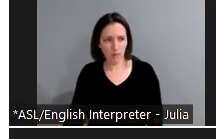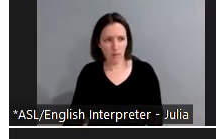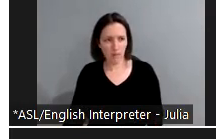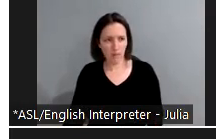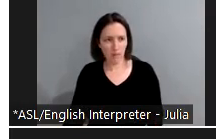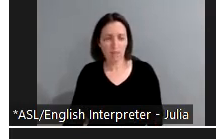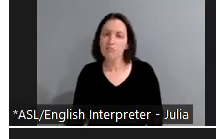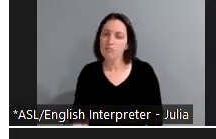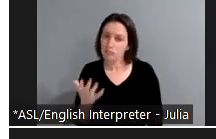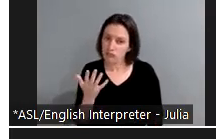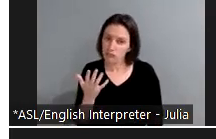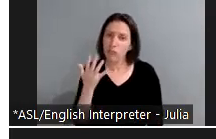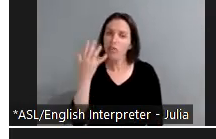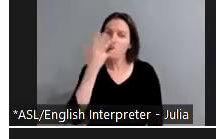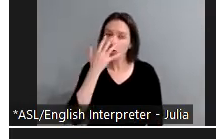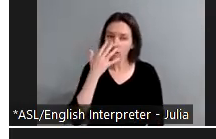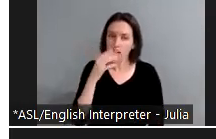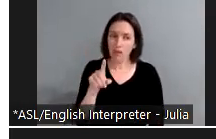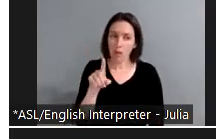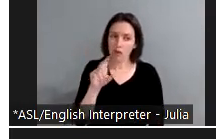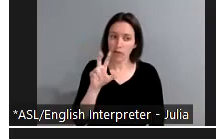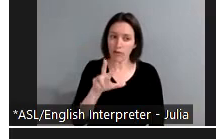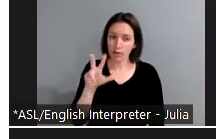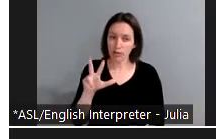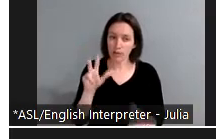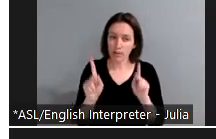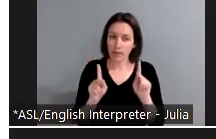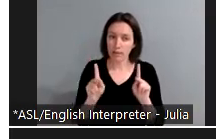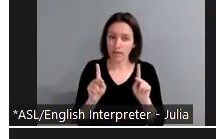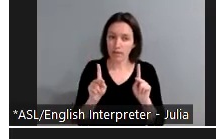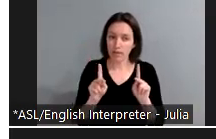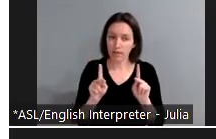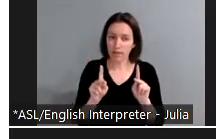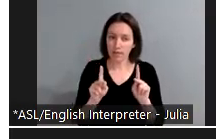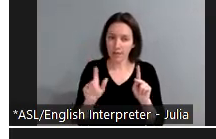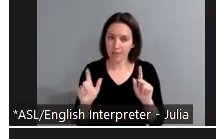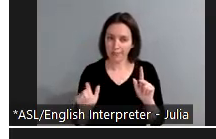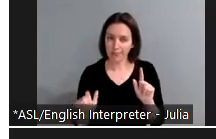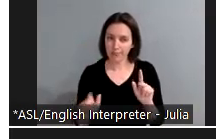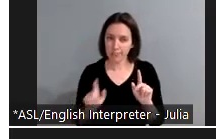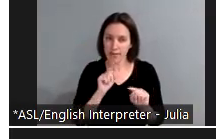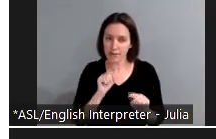It looks like we've got 133 folks who have participated.